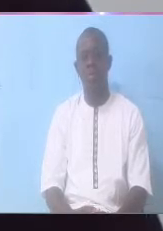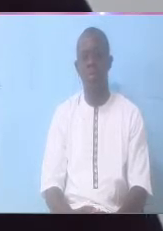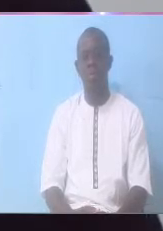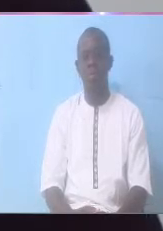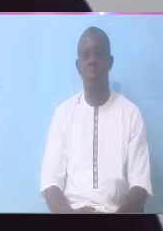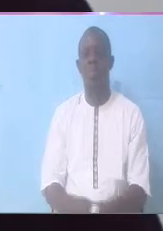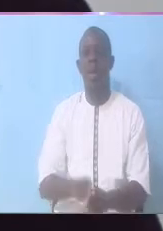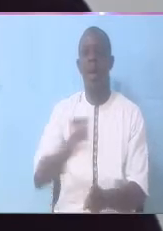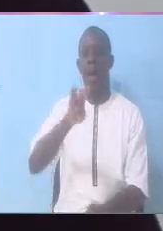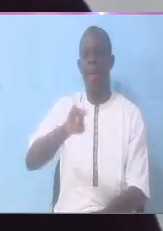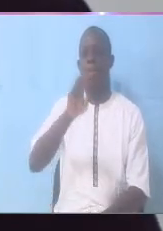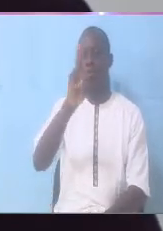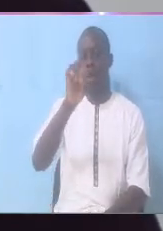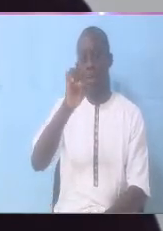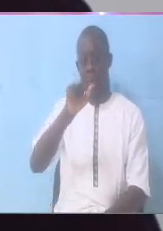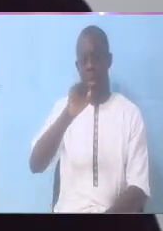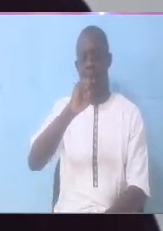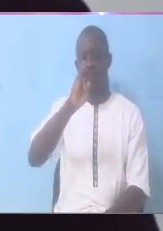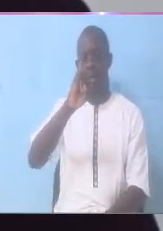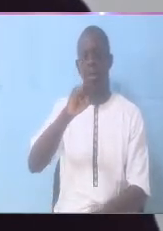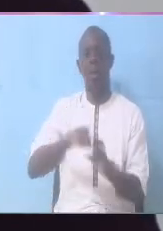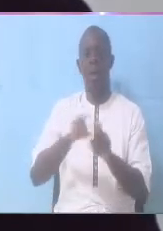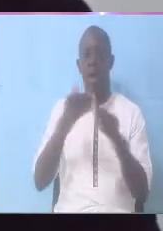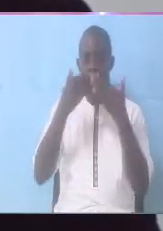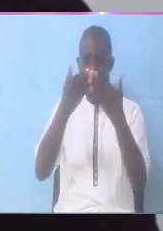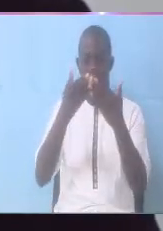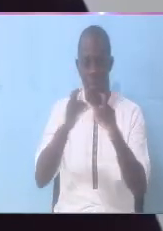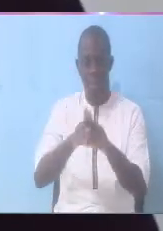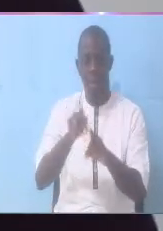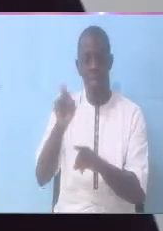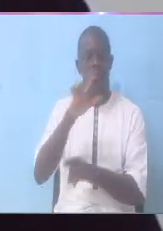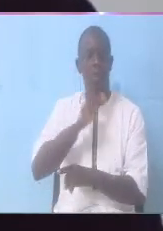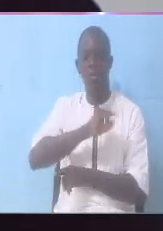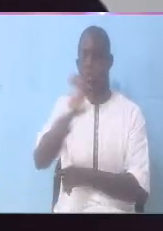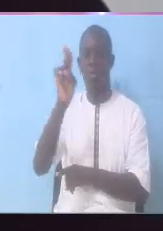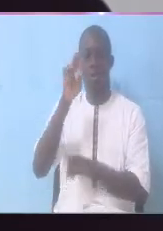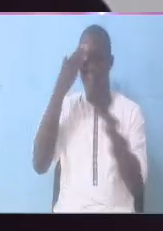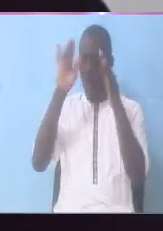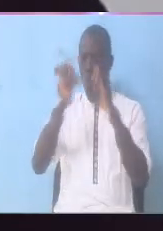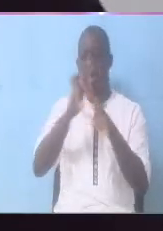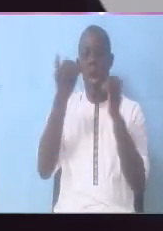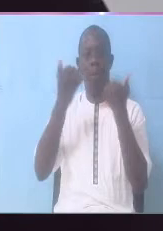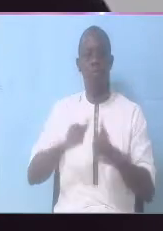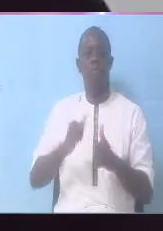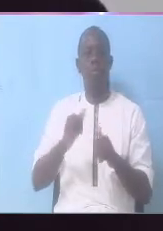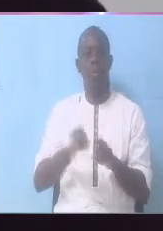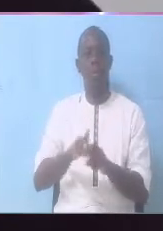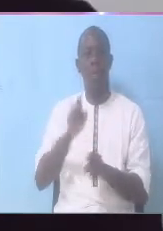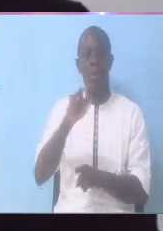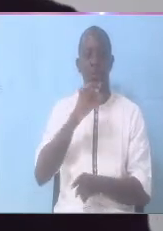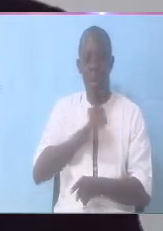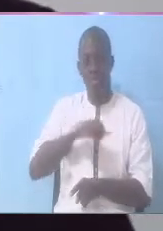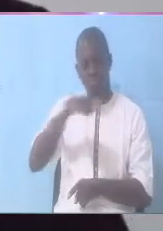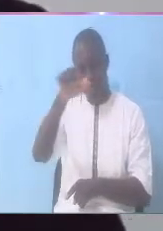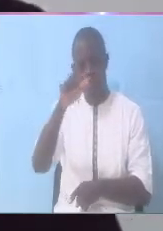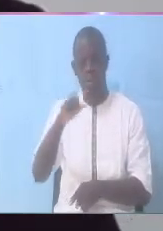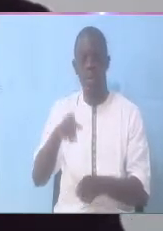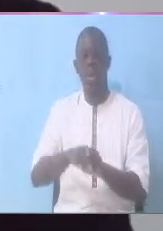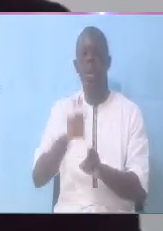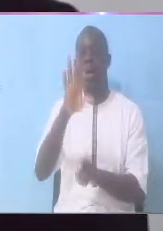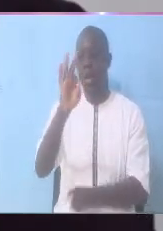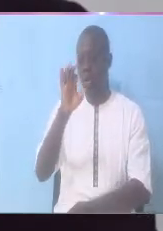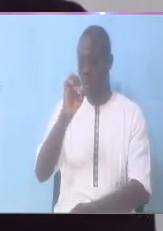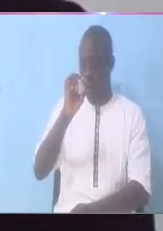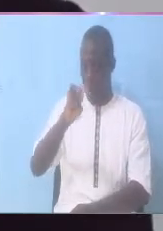said to me, Saihou, this man don't know what is happening. Tumbul is misleading him, and then Tumbul doesn't want the whole truth to come out. This is why he don't want me there.